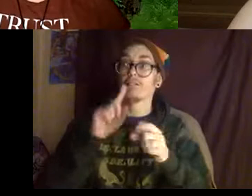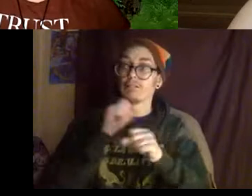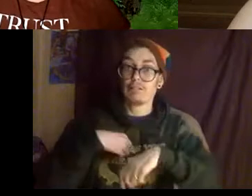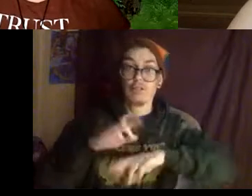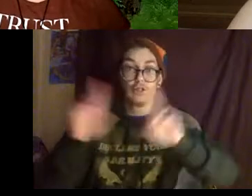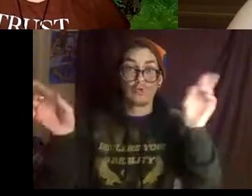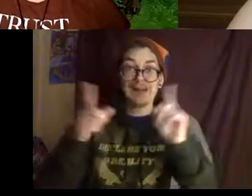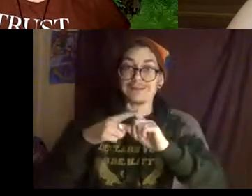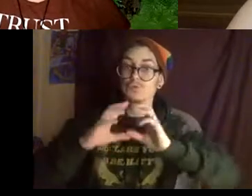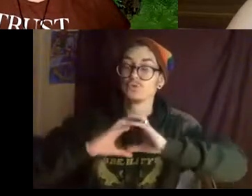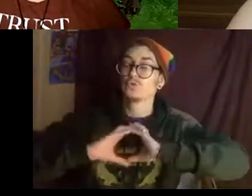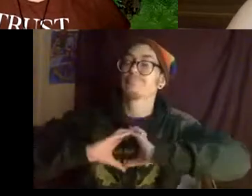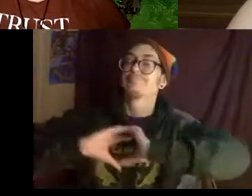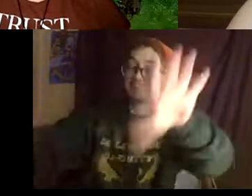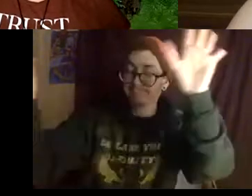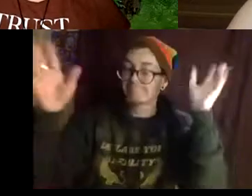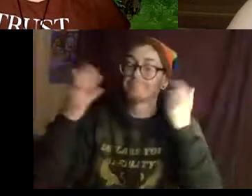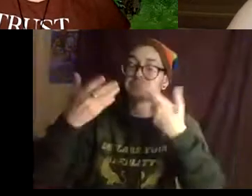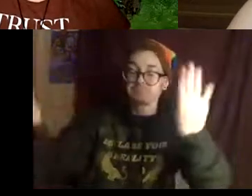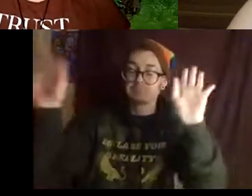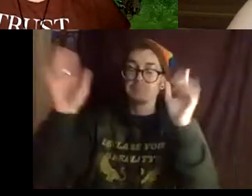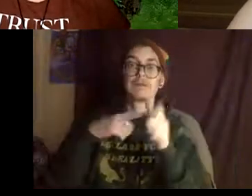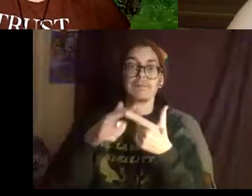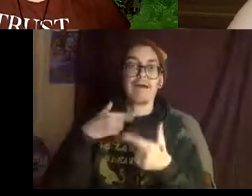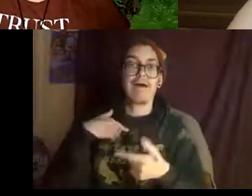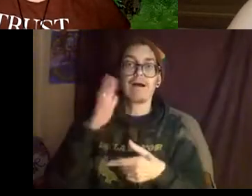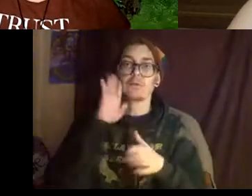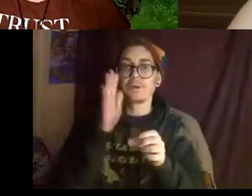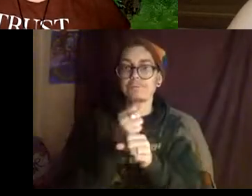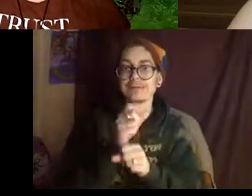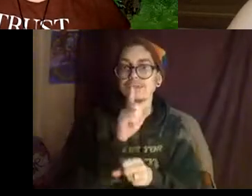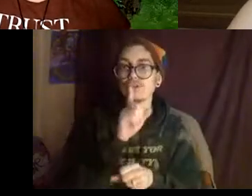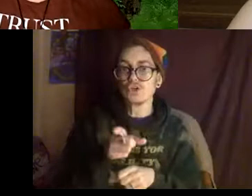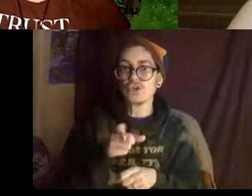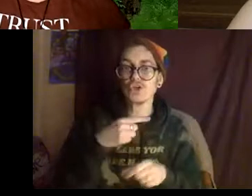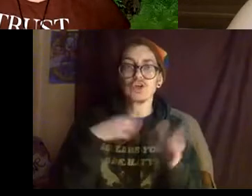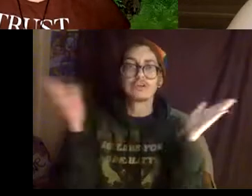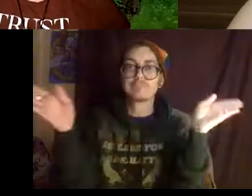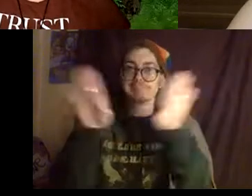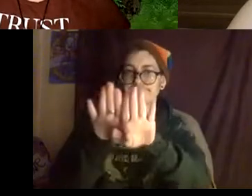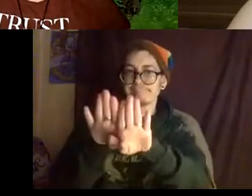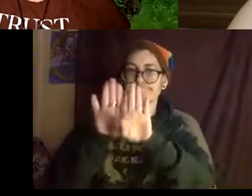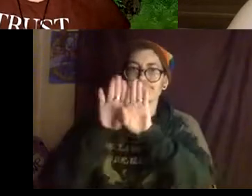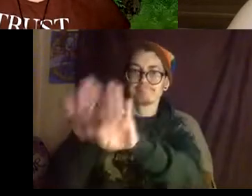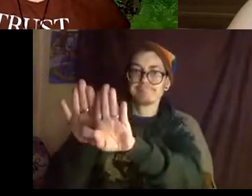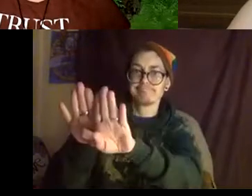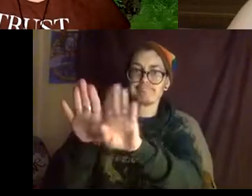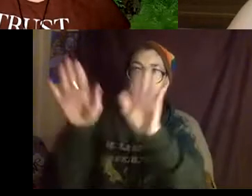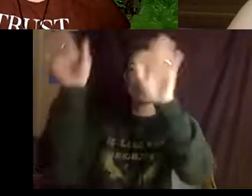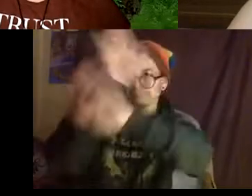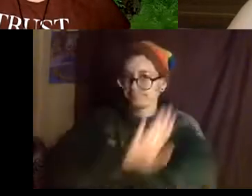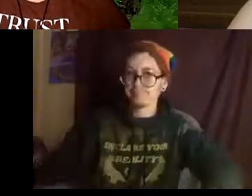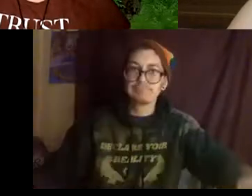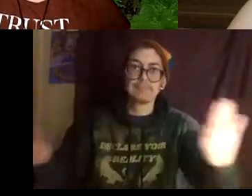back. And then when I'm ready to release it and send it back, I do so. And then I make sure that